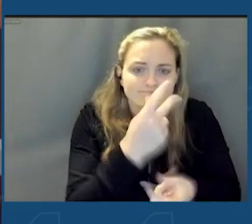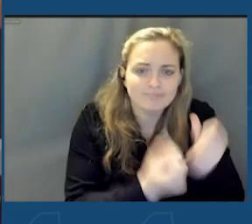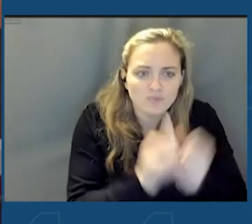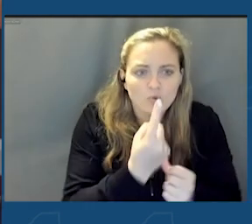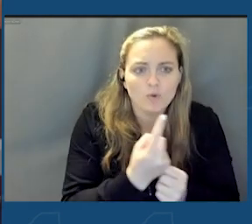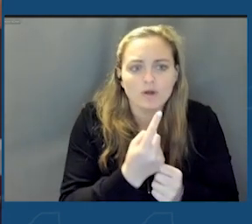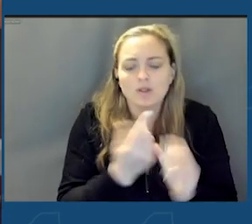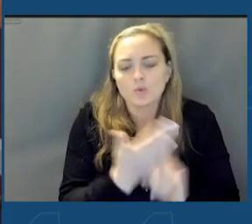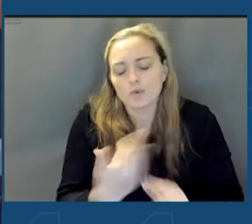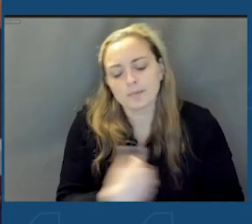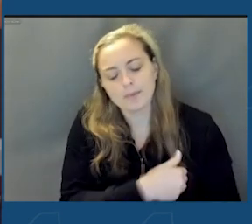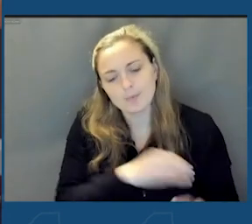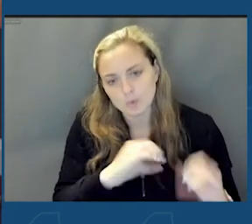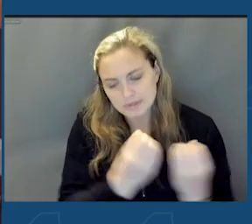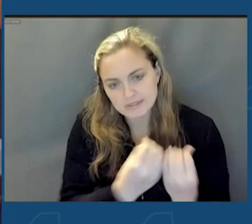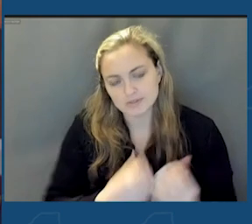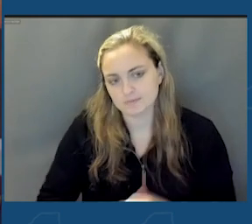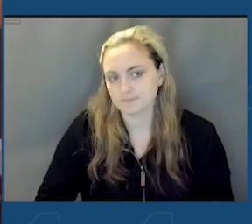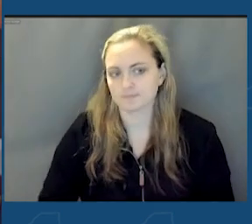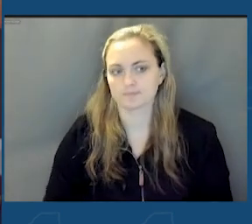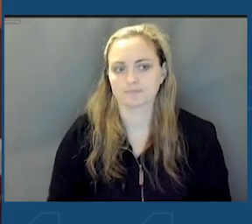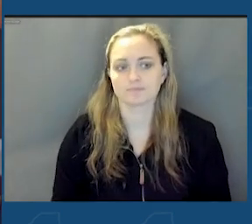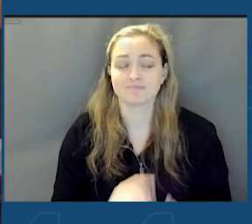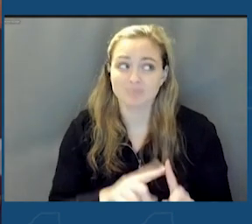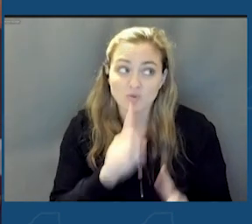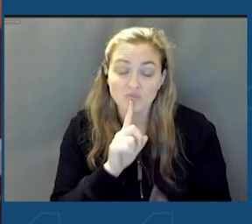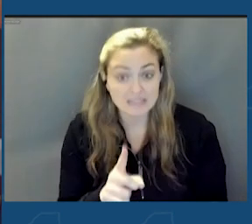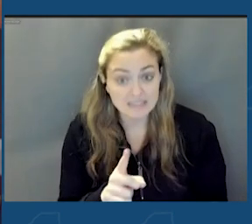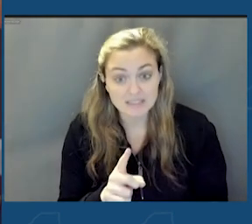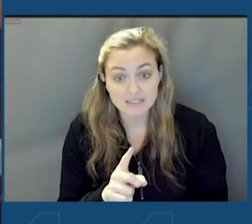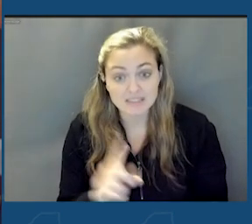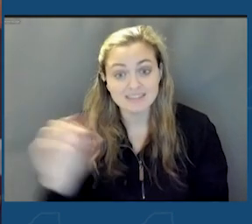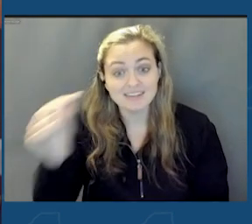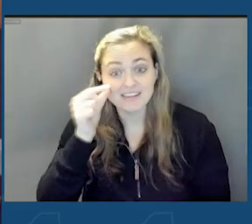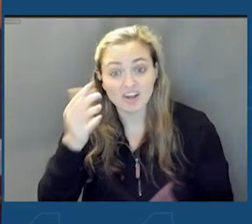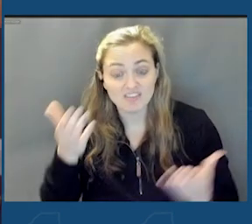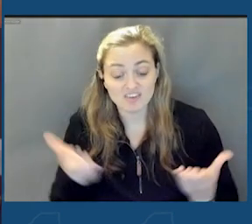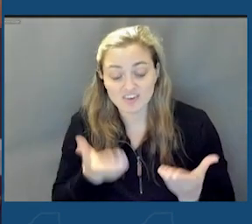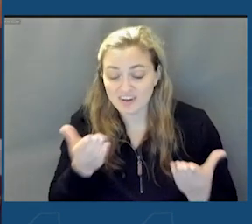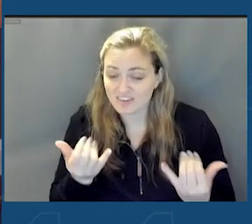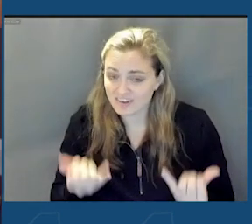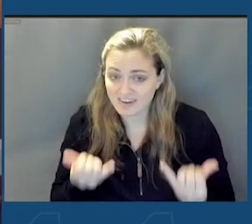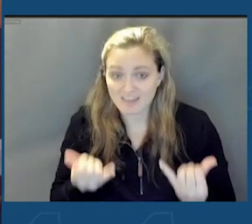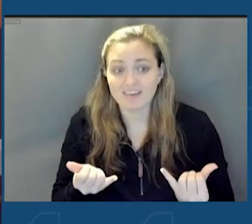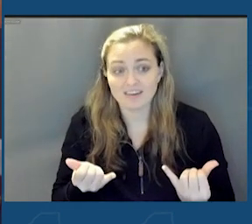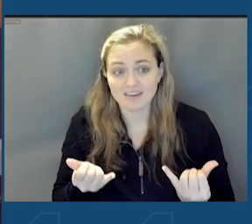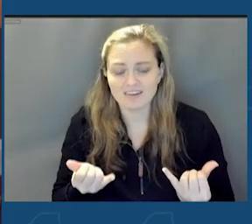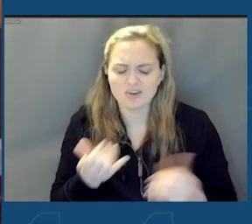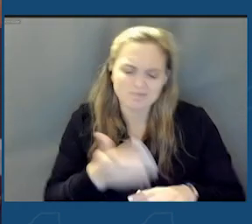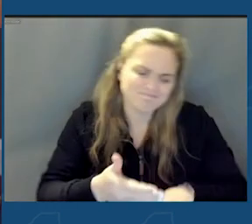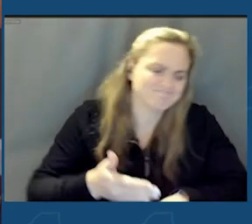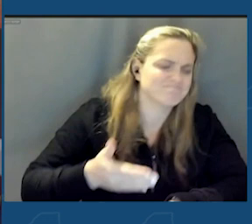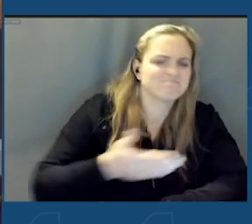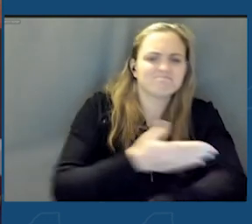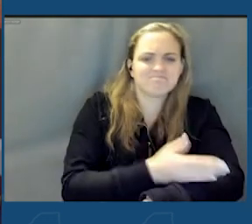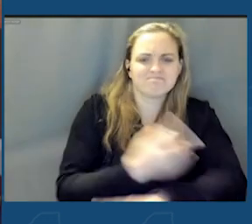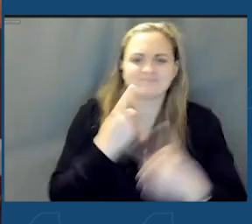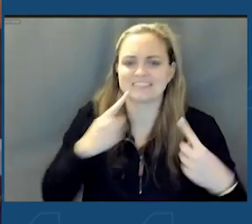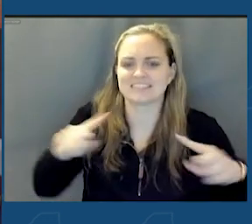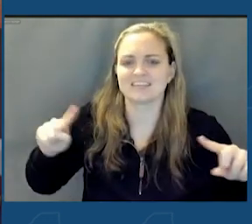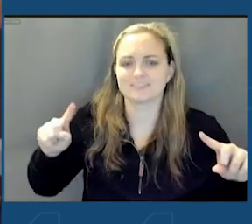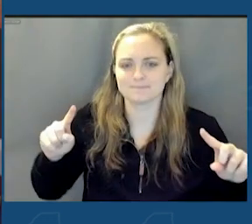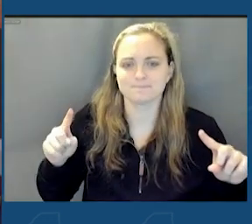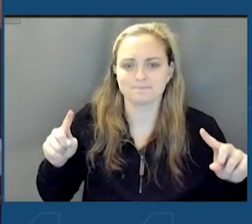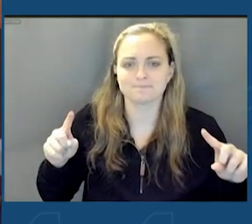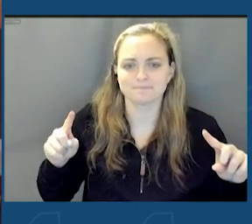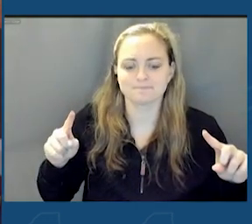member organizations. But really, the governor here is here today to advance that success and progress. So